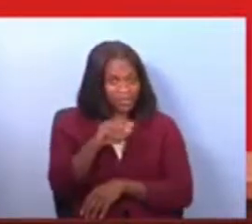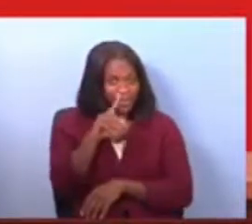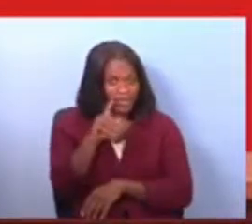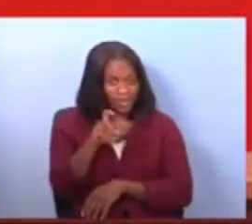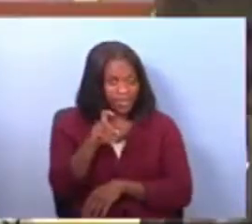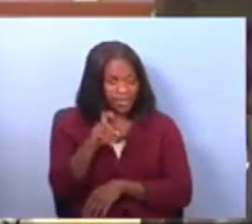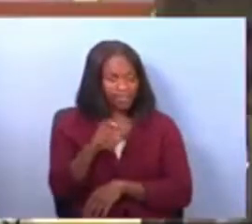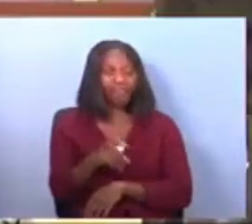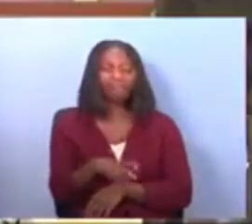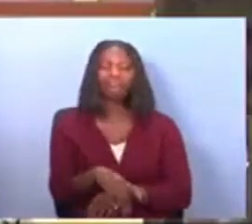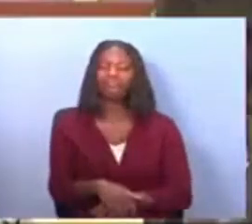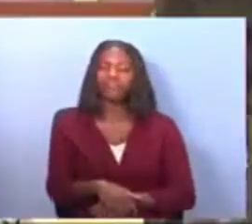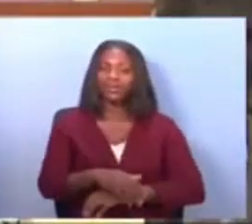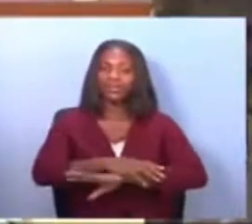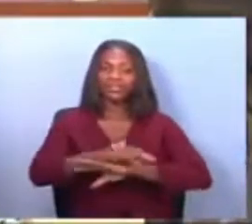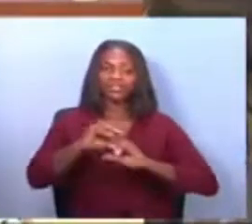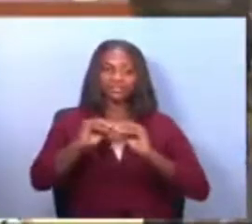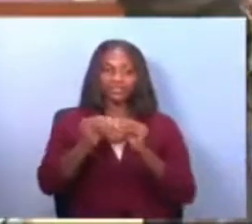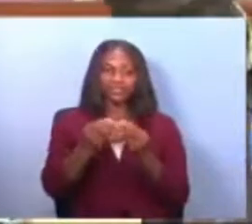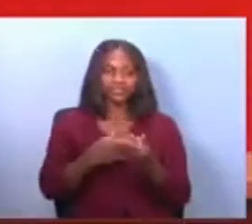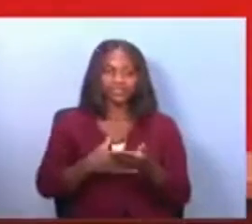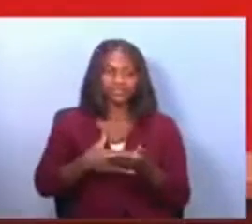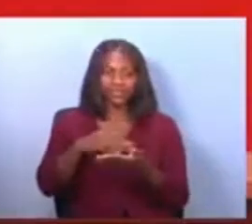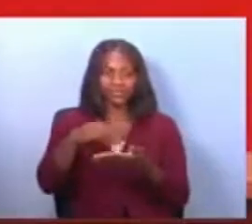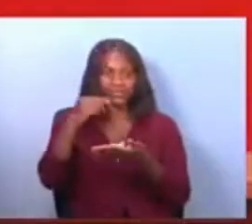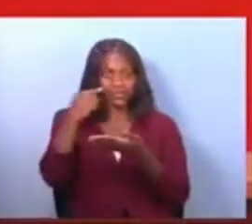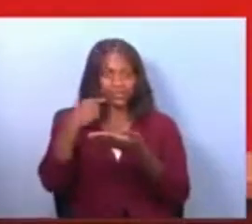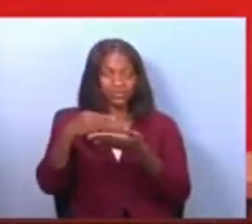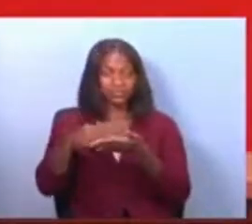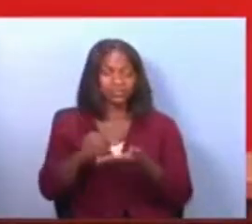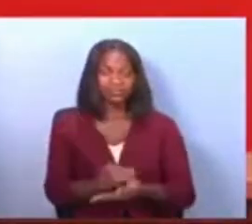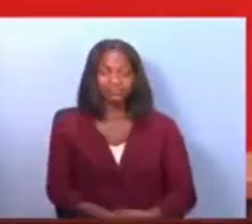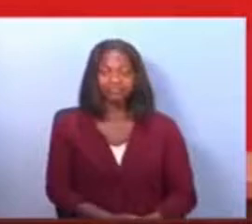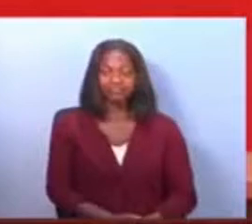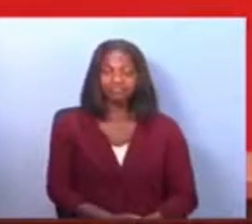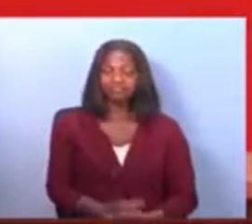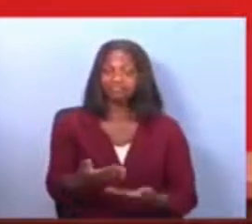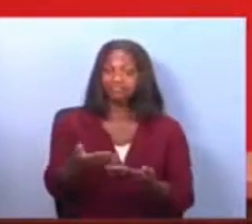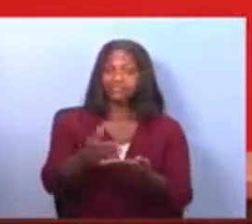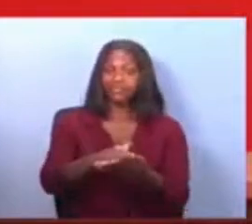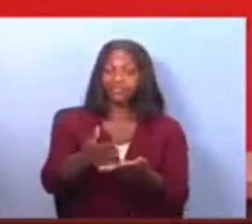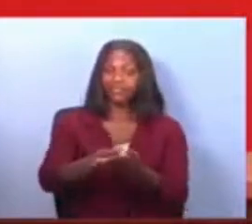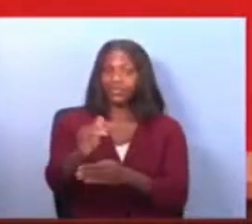Yes. Table office, take note. Page 10.